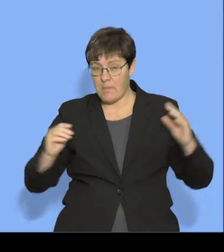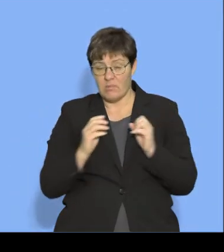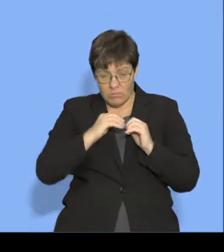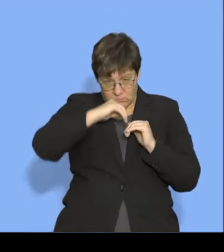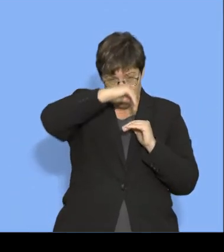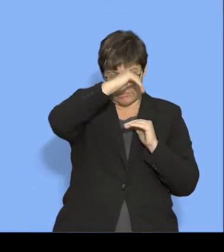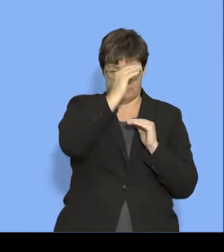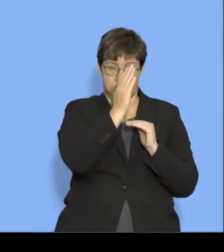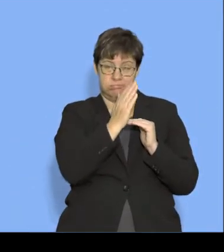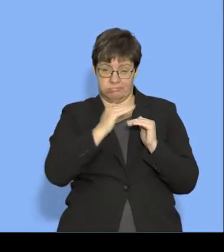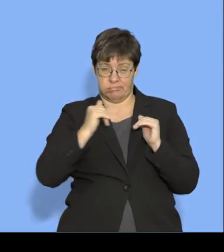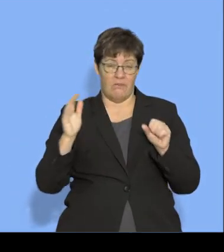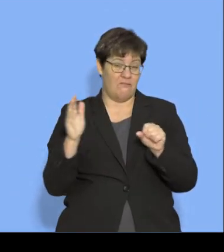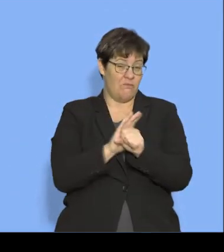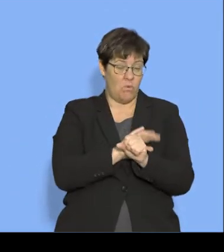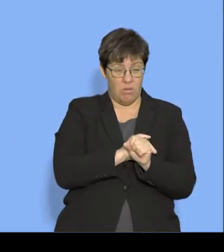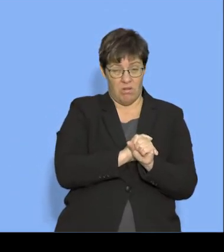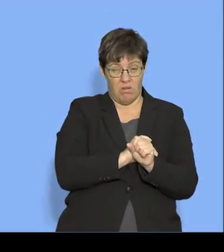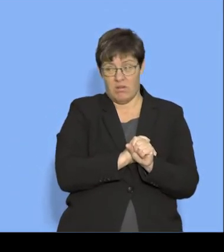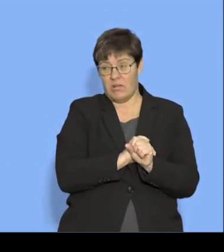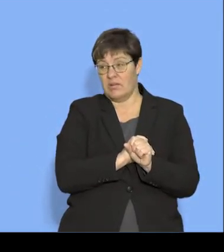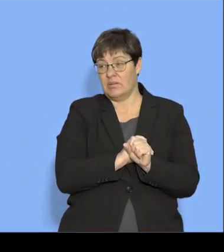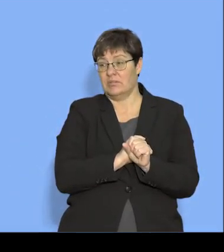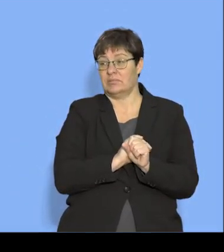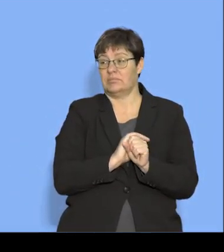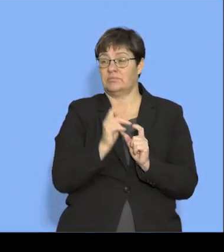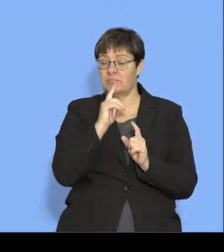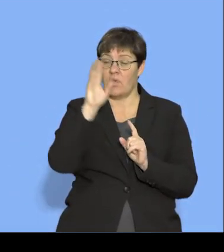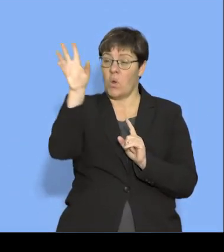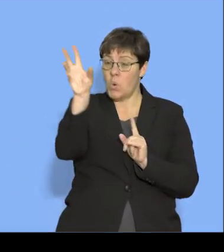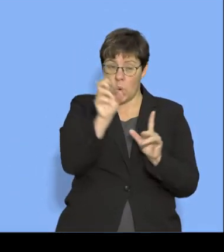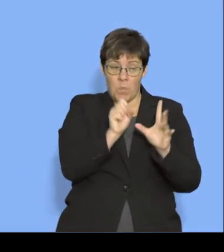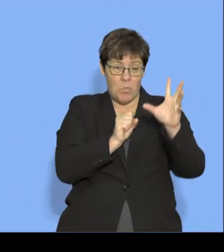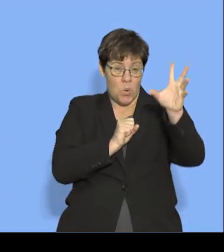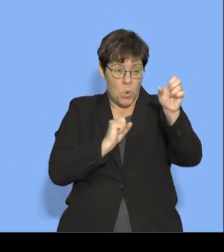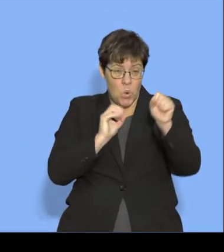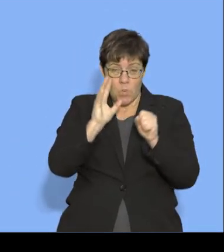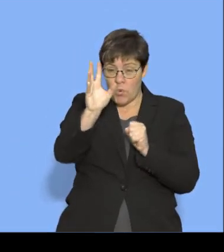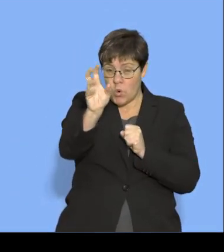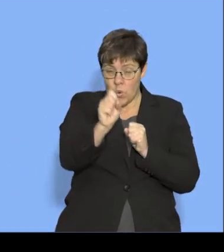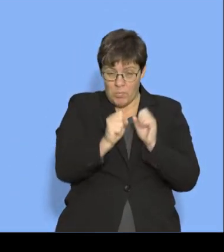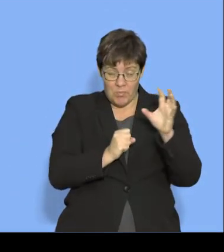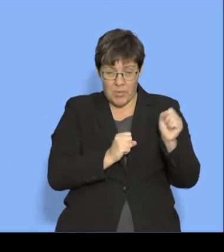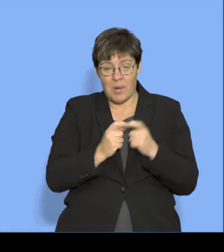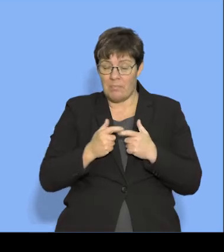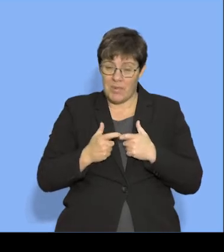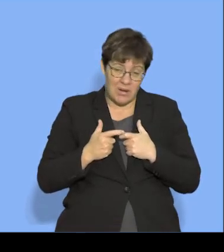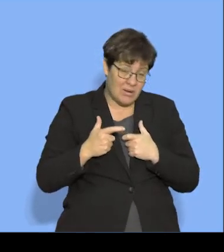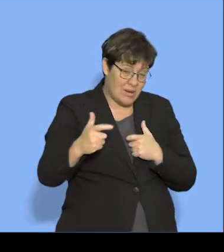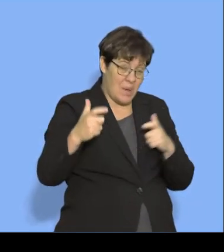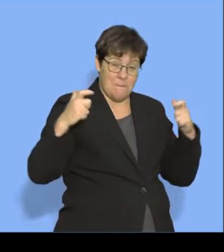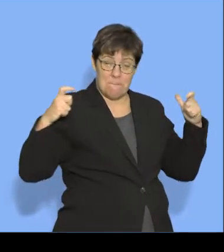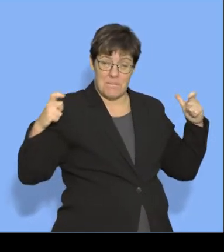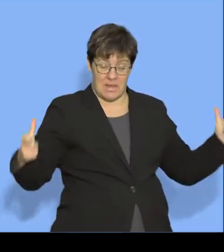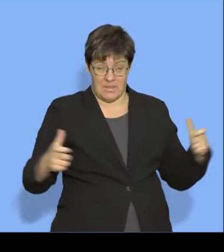and that line, or this total surface area through which absorption can take place